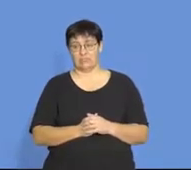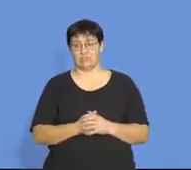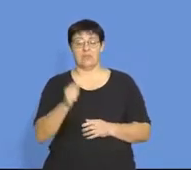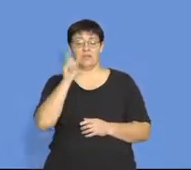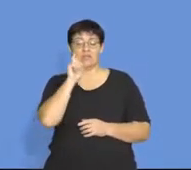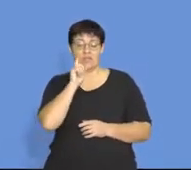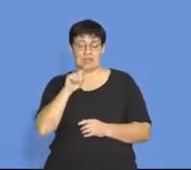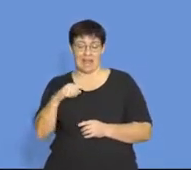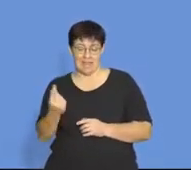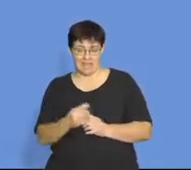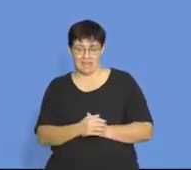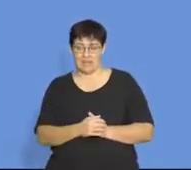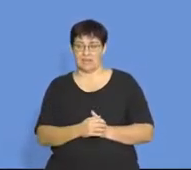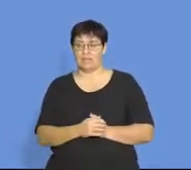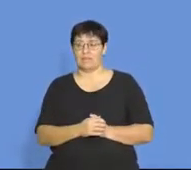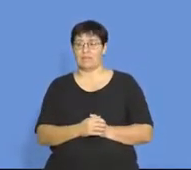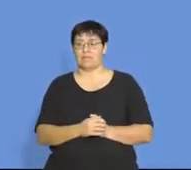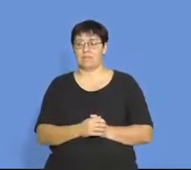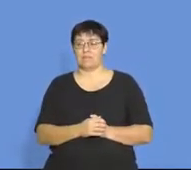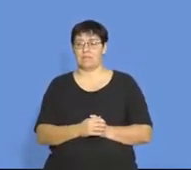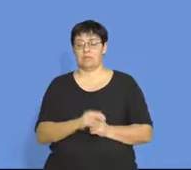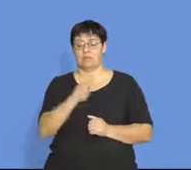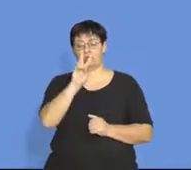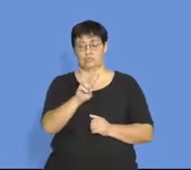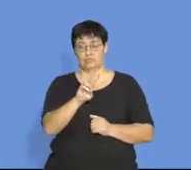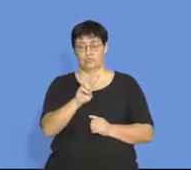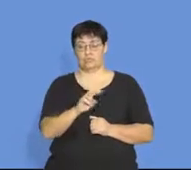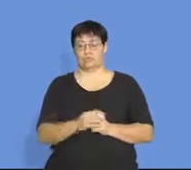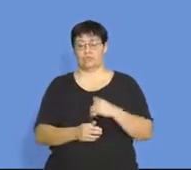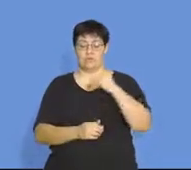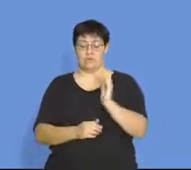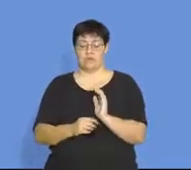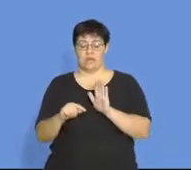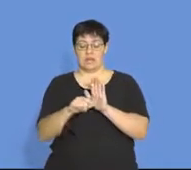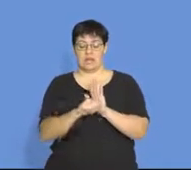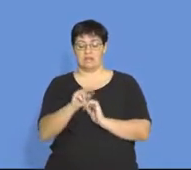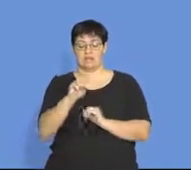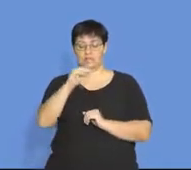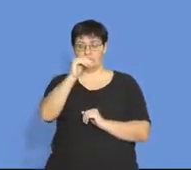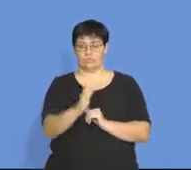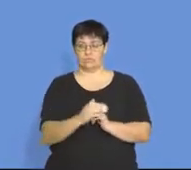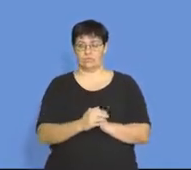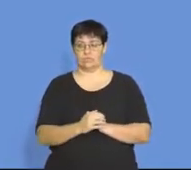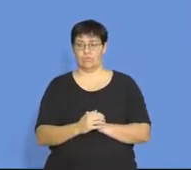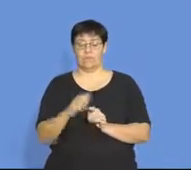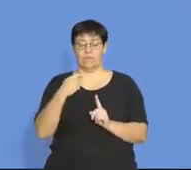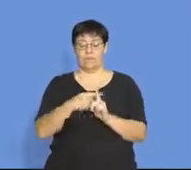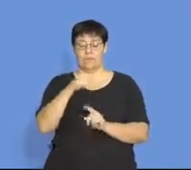side. Let's just test with the other equation quickly. It will be 2 into negative